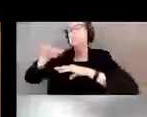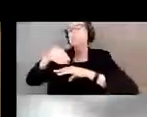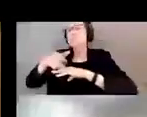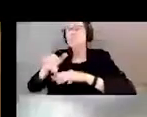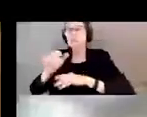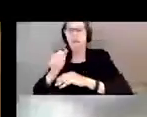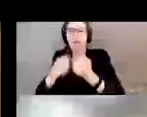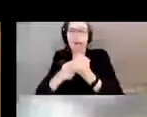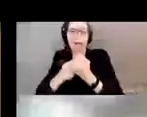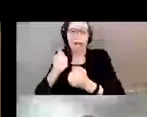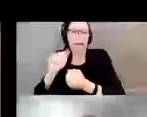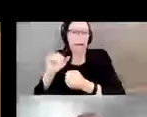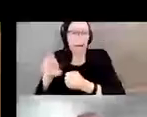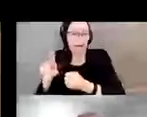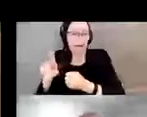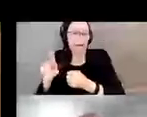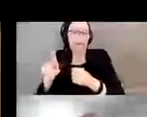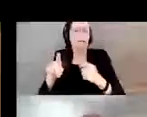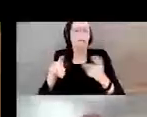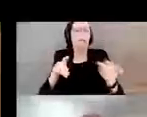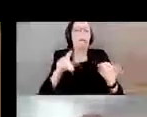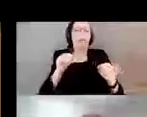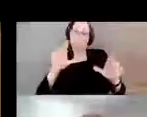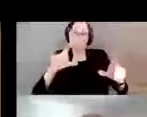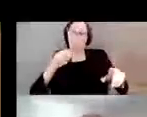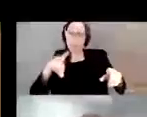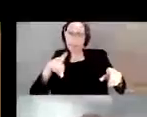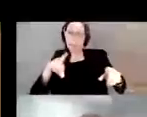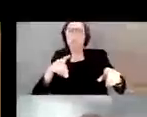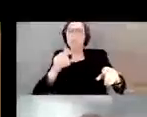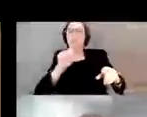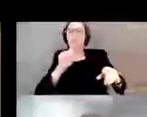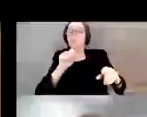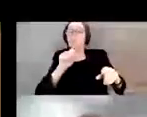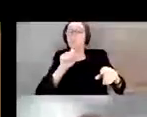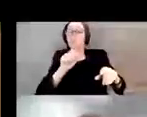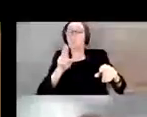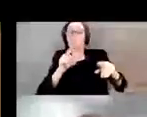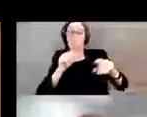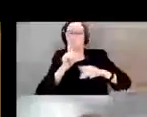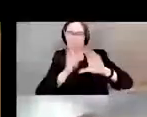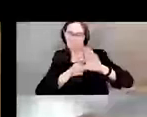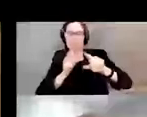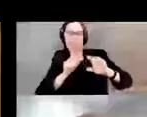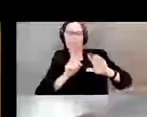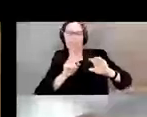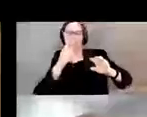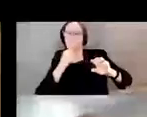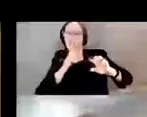The Soviets, if you're looking at this map, are, the red. That's the Soviet Union. It's most of Central Asia. It's a good